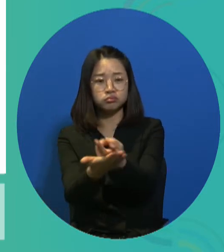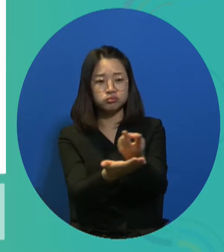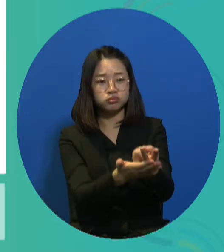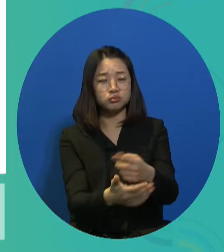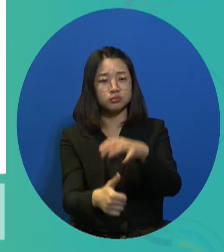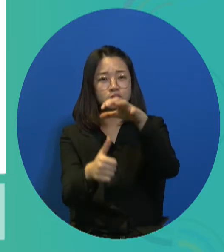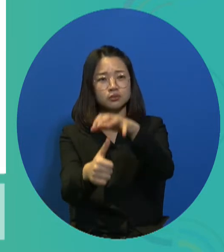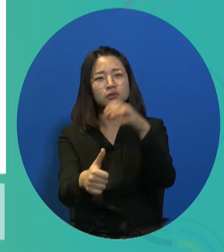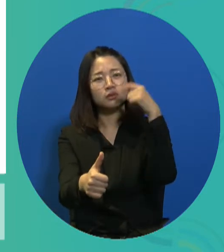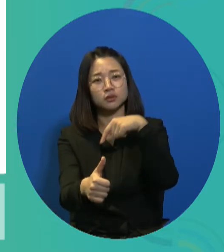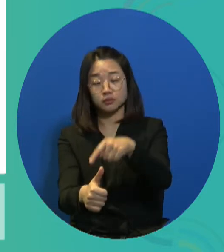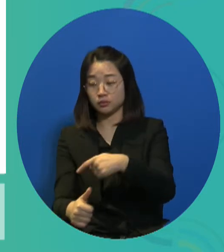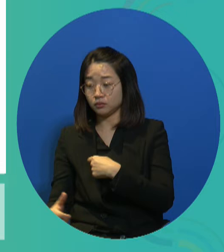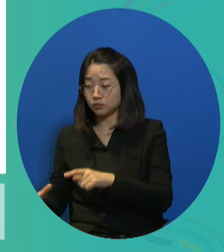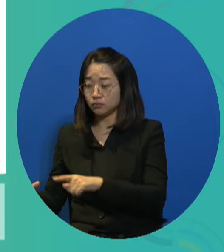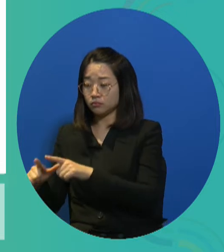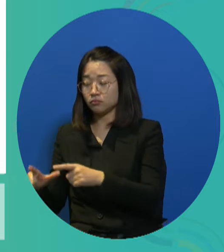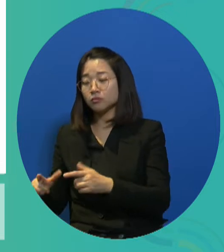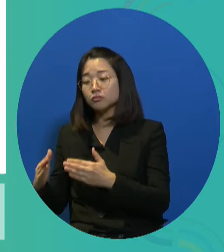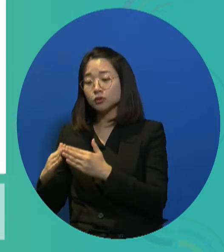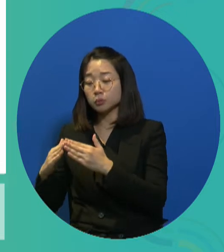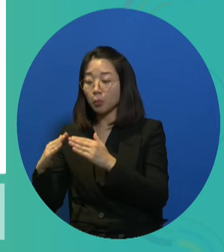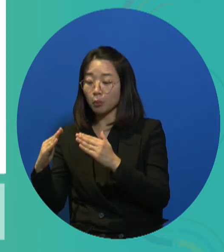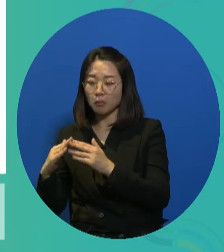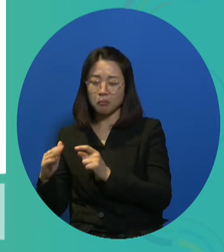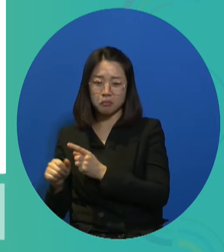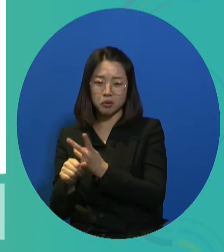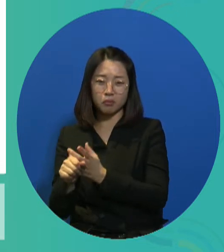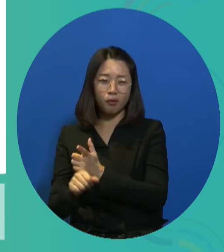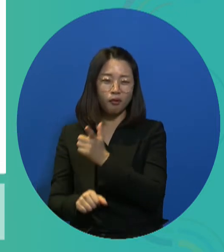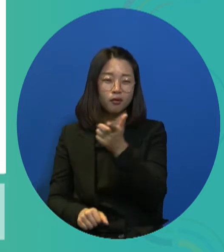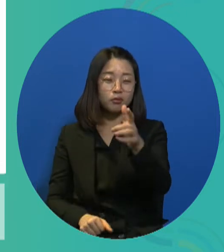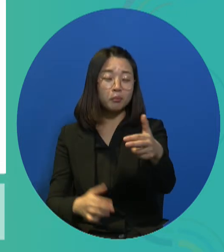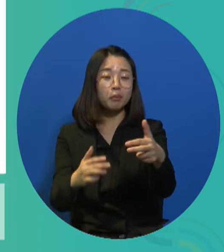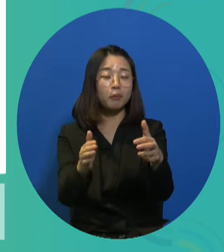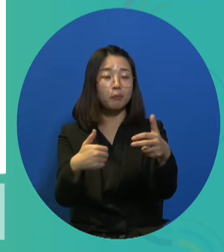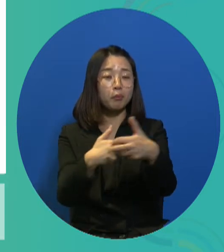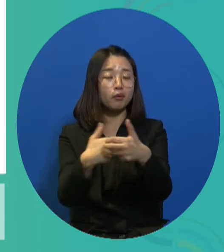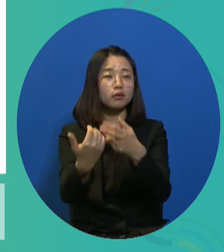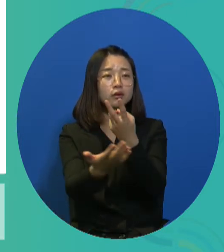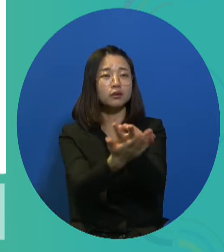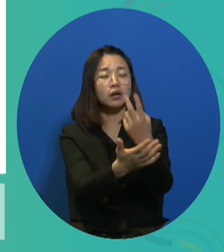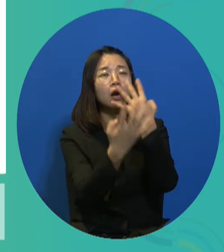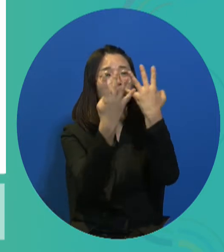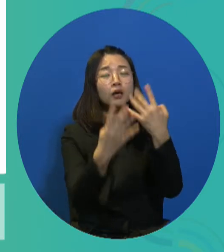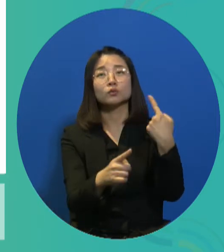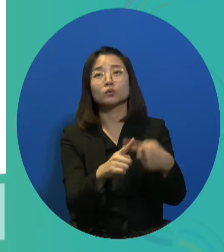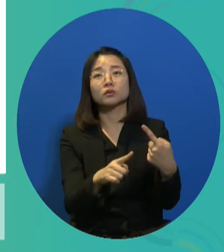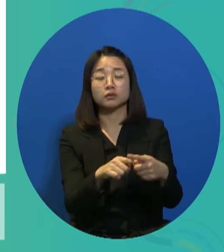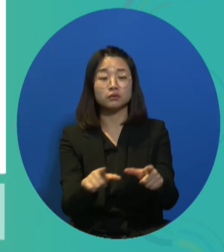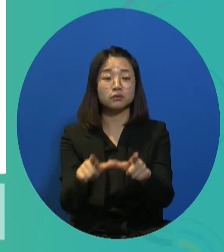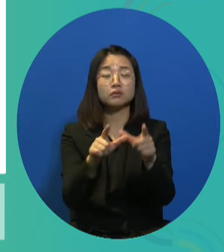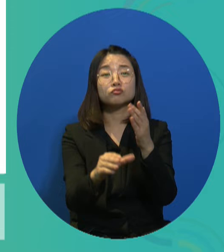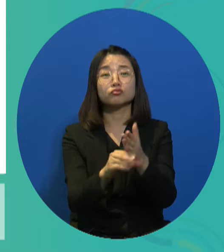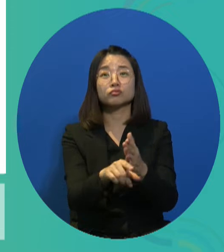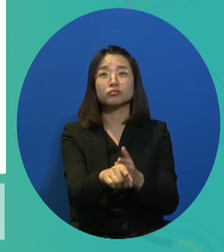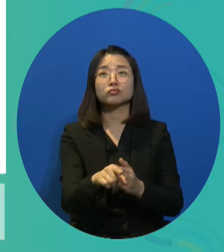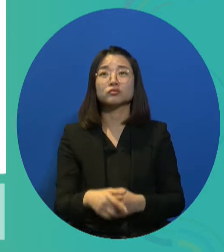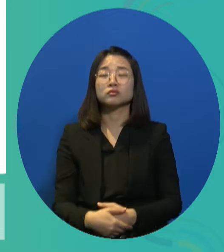schools, and so places in mainstream schools are diminishing for disabled